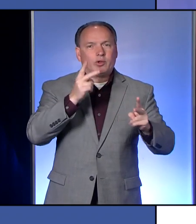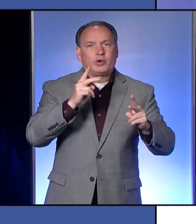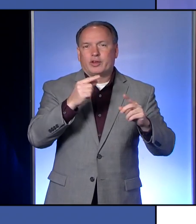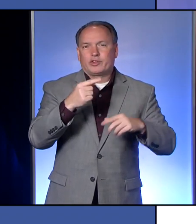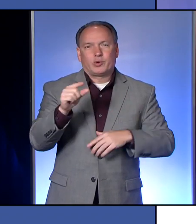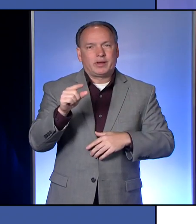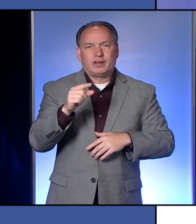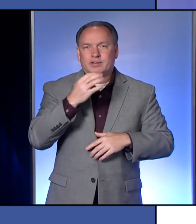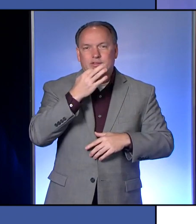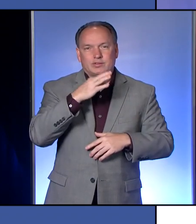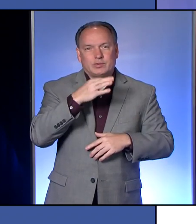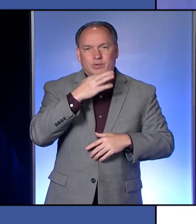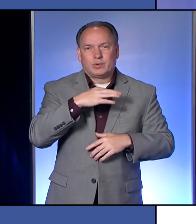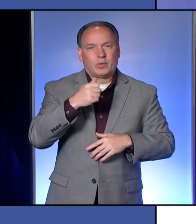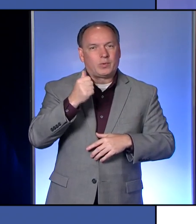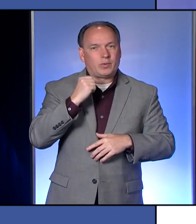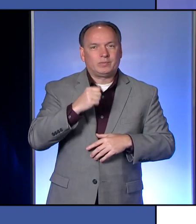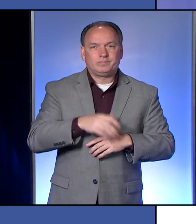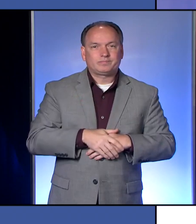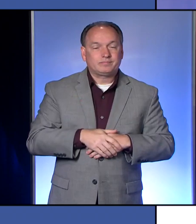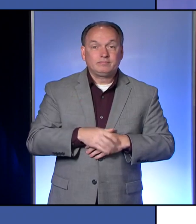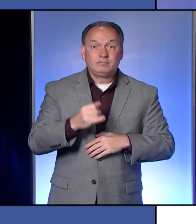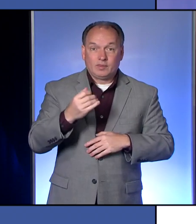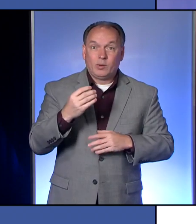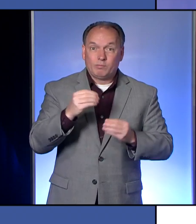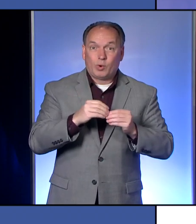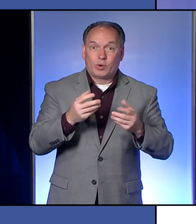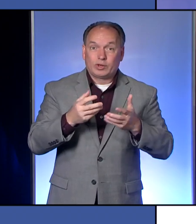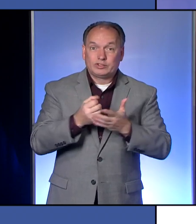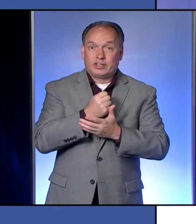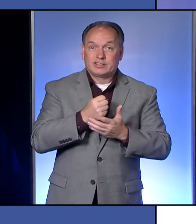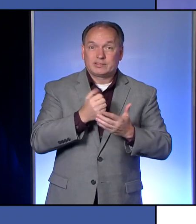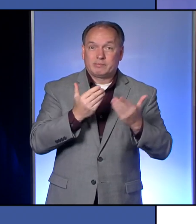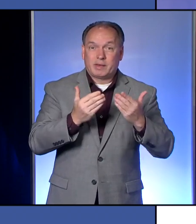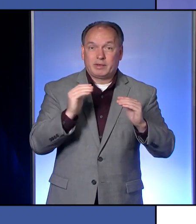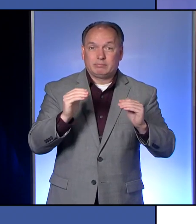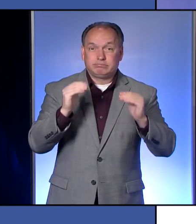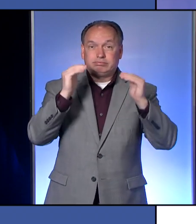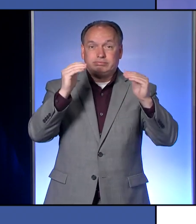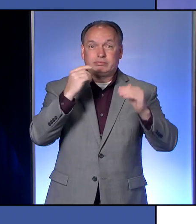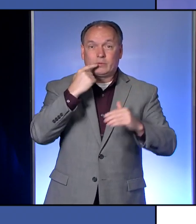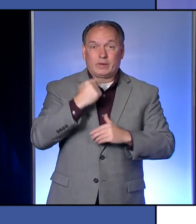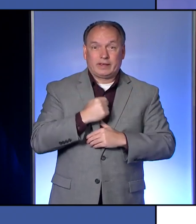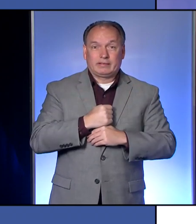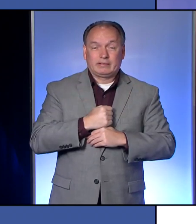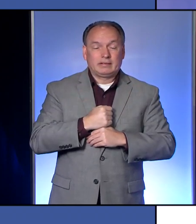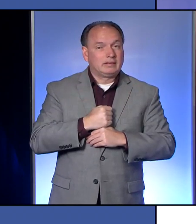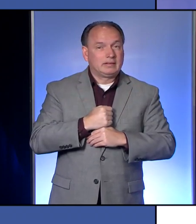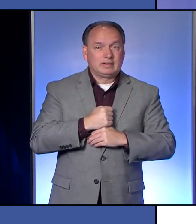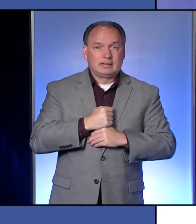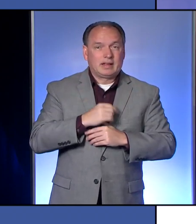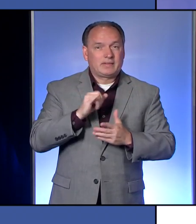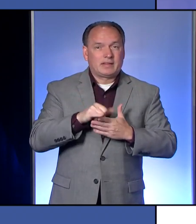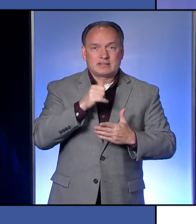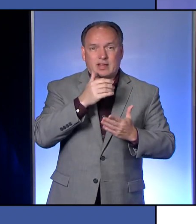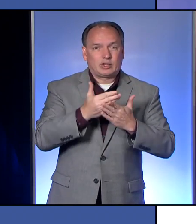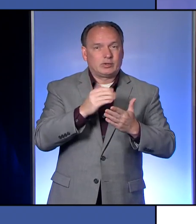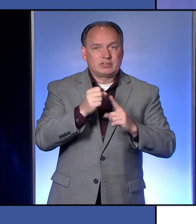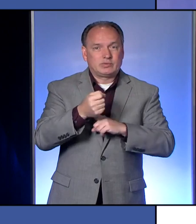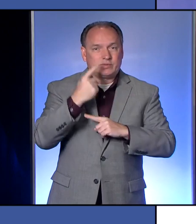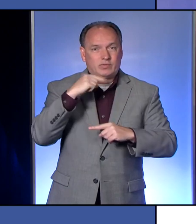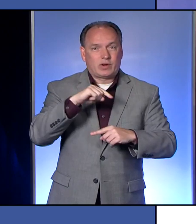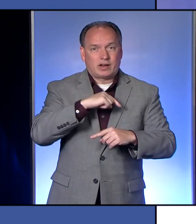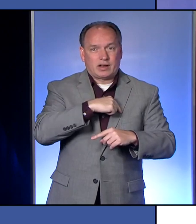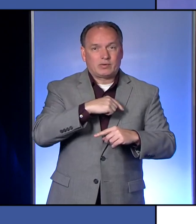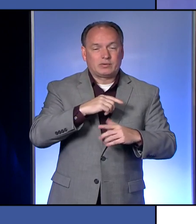at any time soon. In fact, there's more of a chance that we would look to return to the red phase. And that is not a good scenario for our